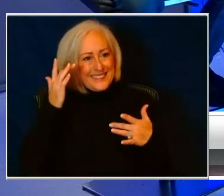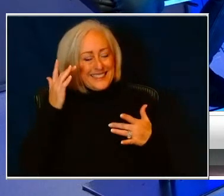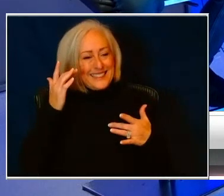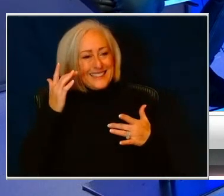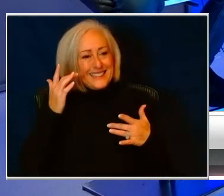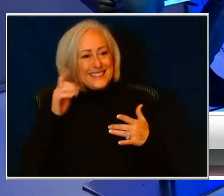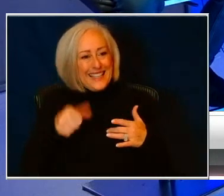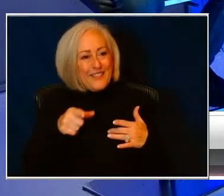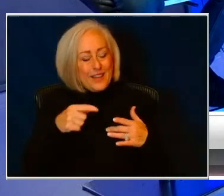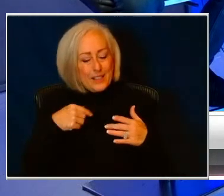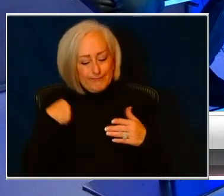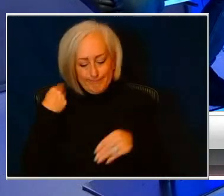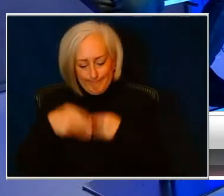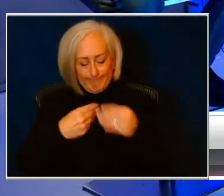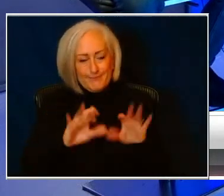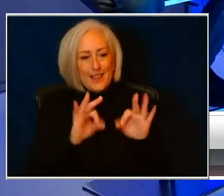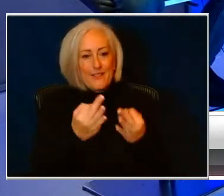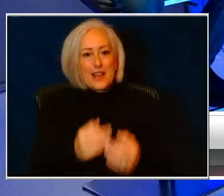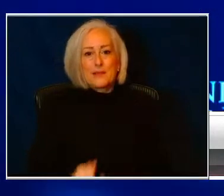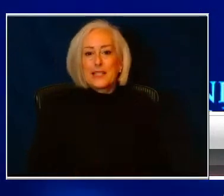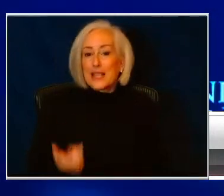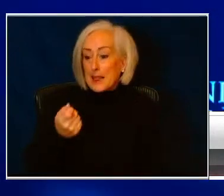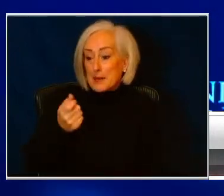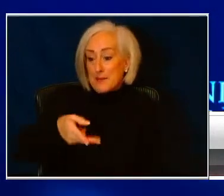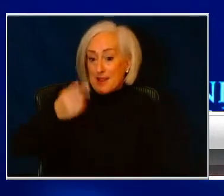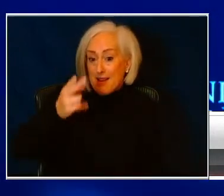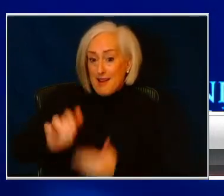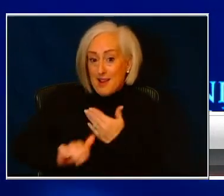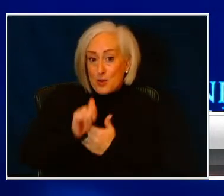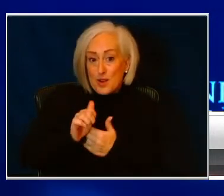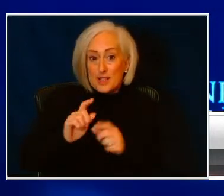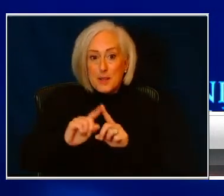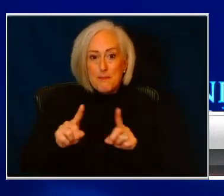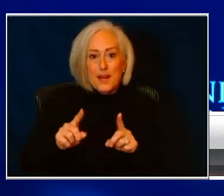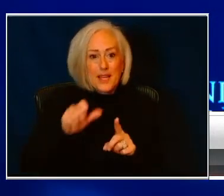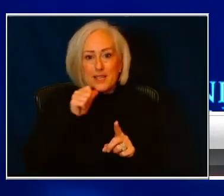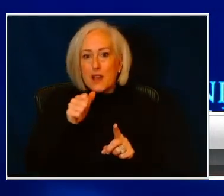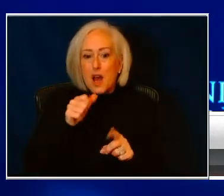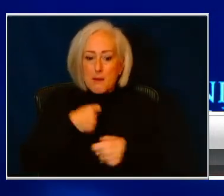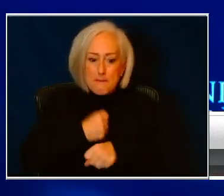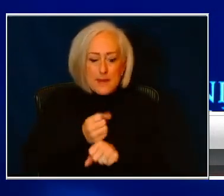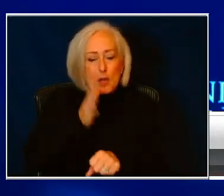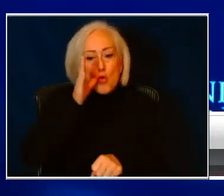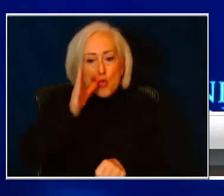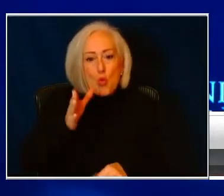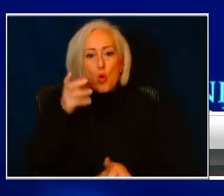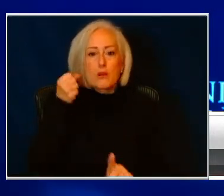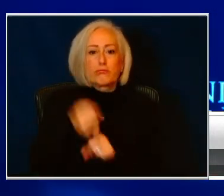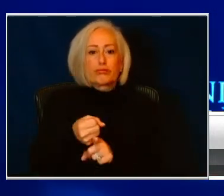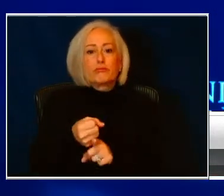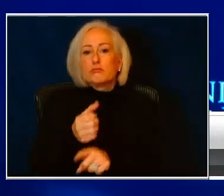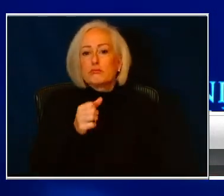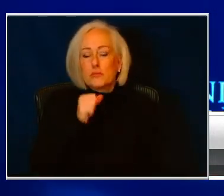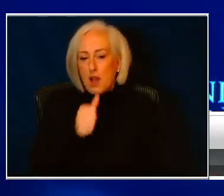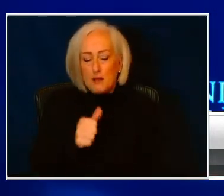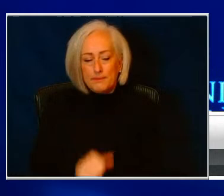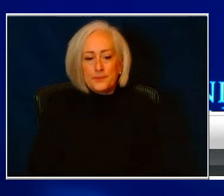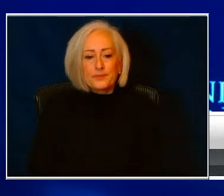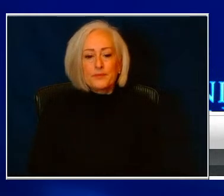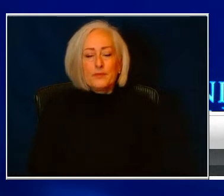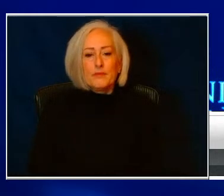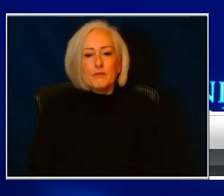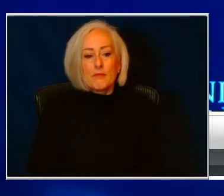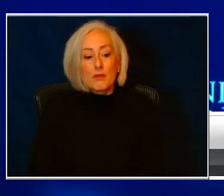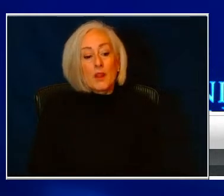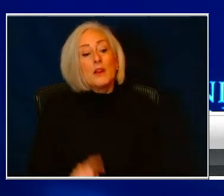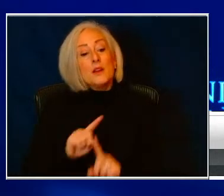Well, so you're at a little bit higher risk, but you're not destined for it for the vast majority. But you hit some of